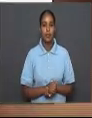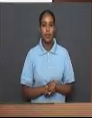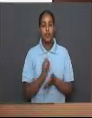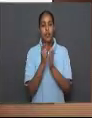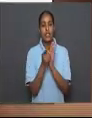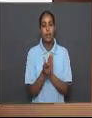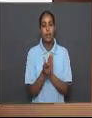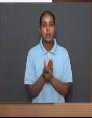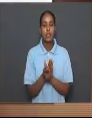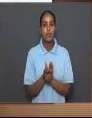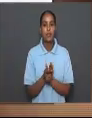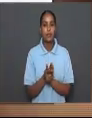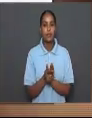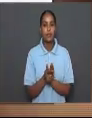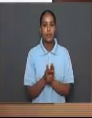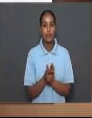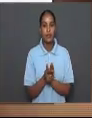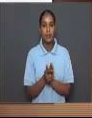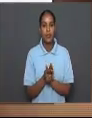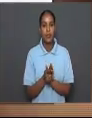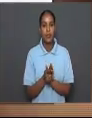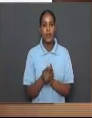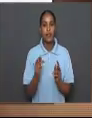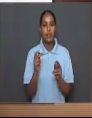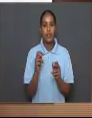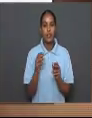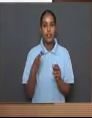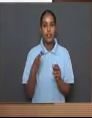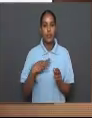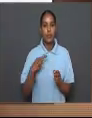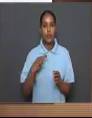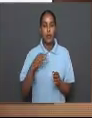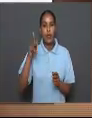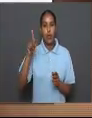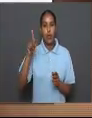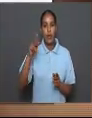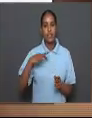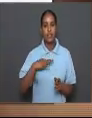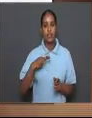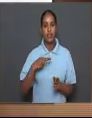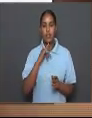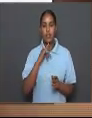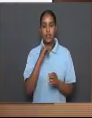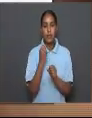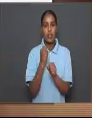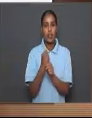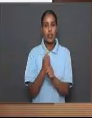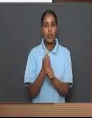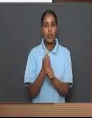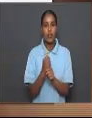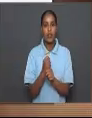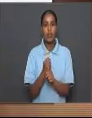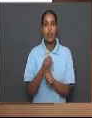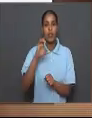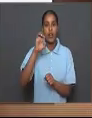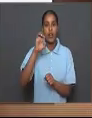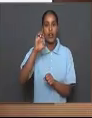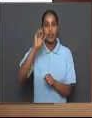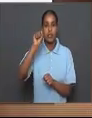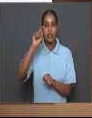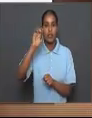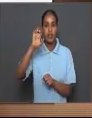For example, the fabric polyester is made up of esters.